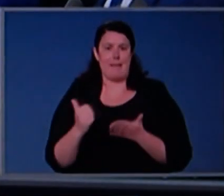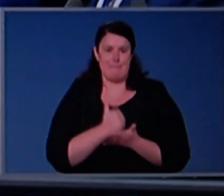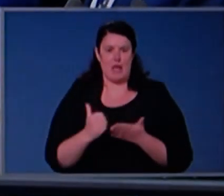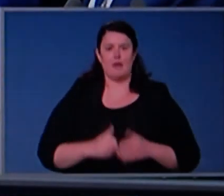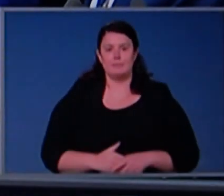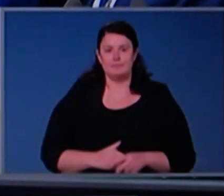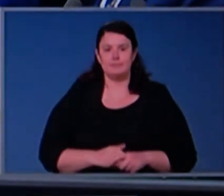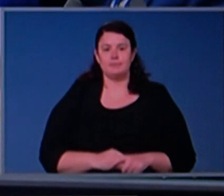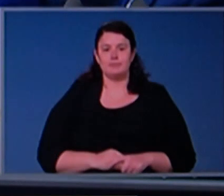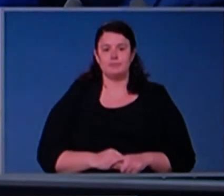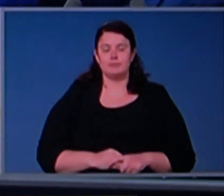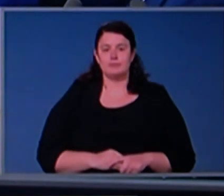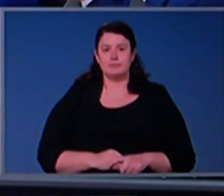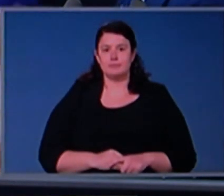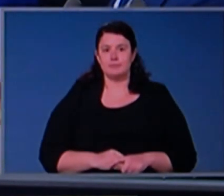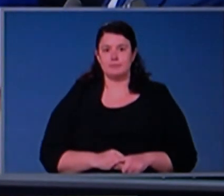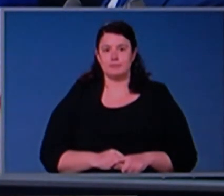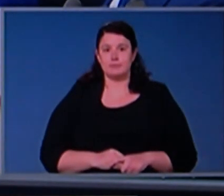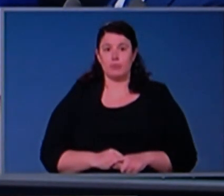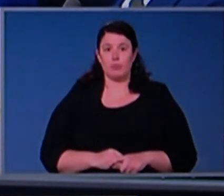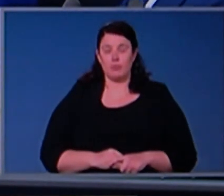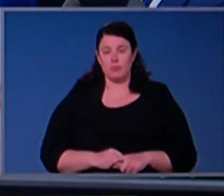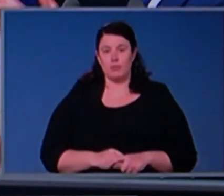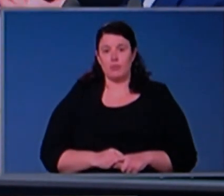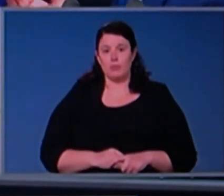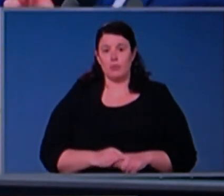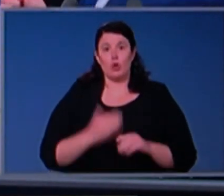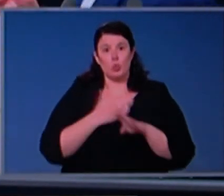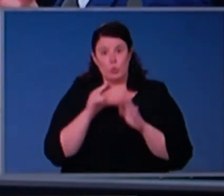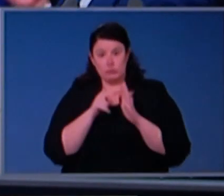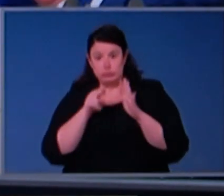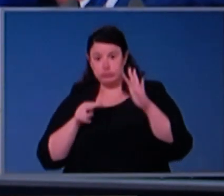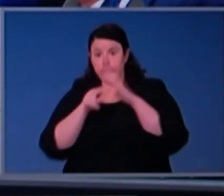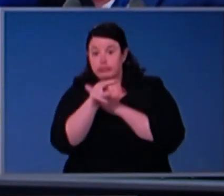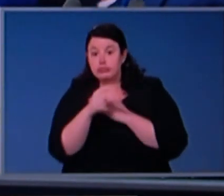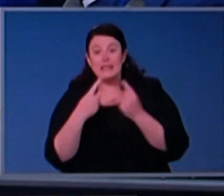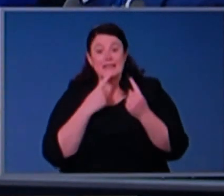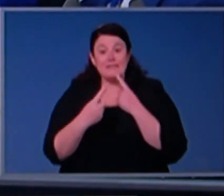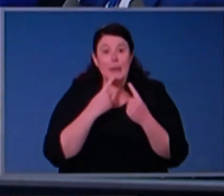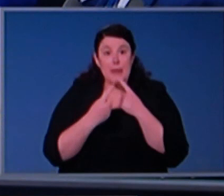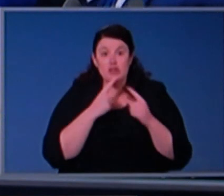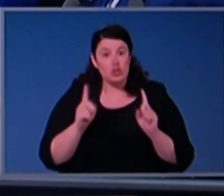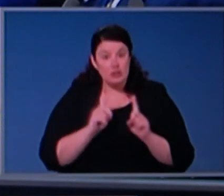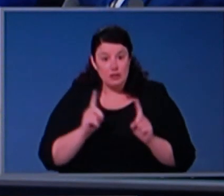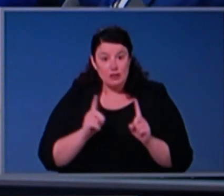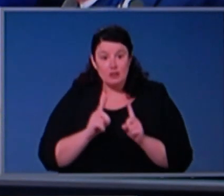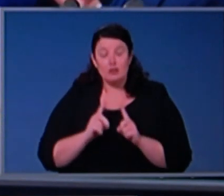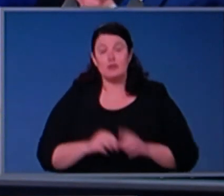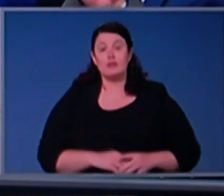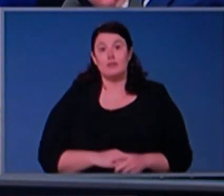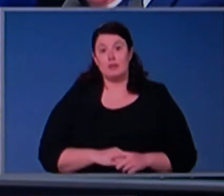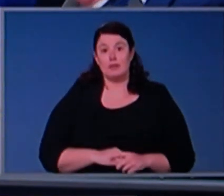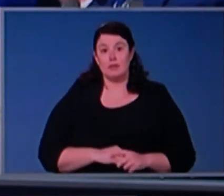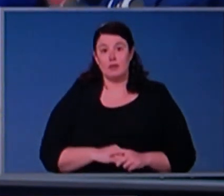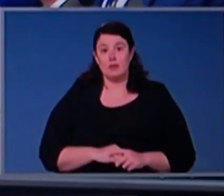slide. The updated modelling that I'm going to show you now really is